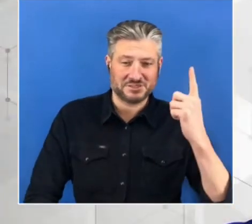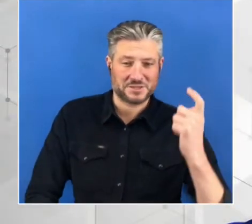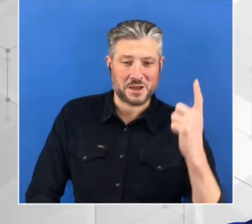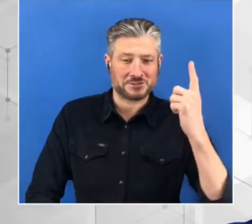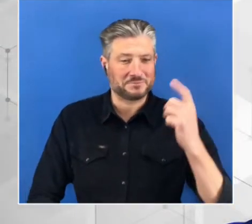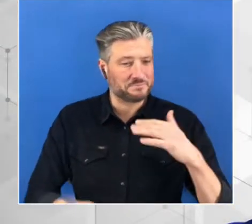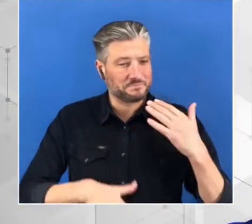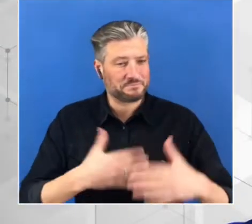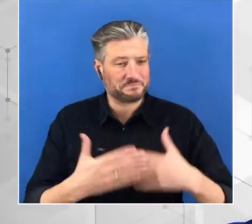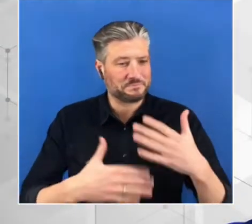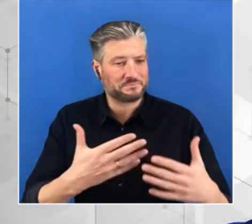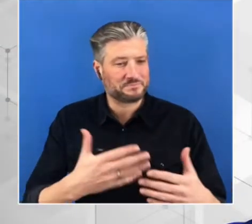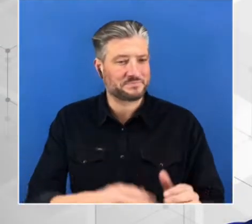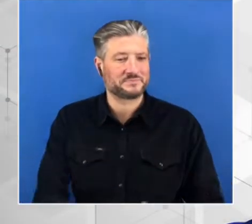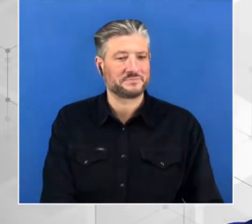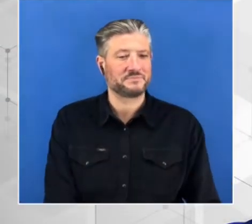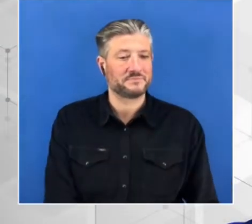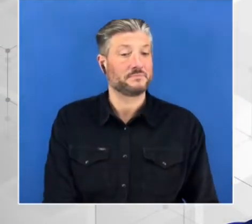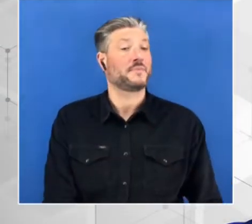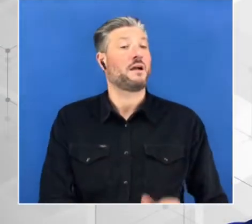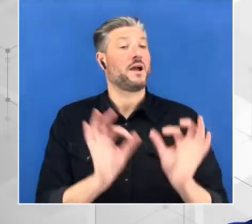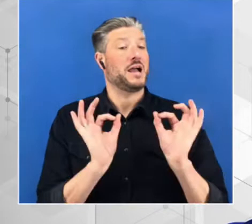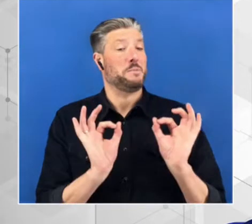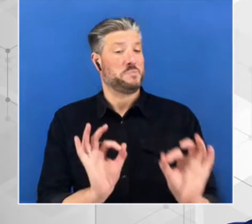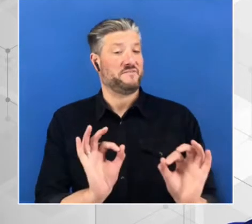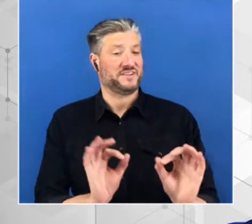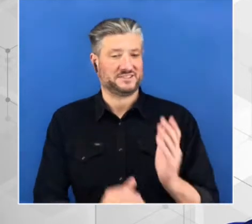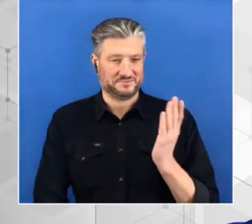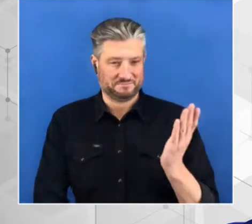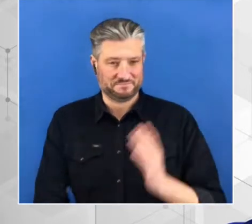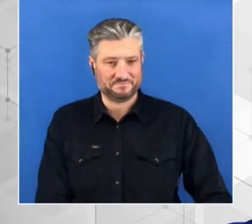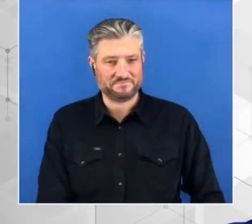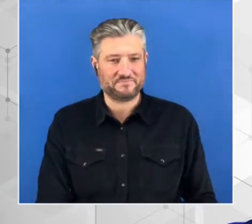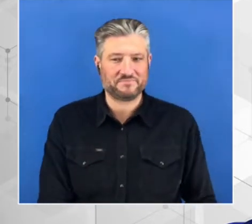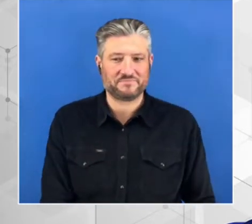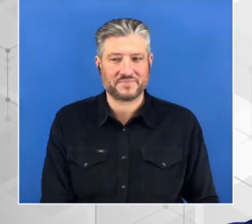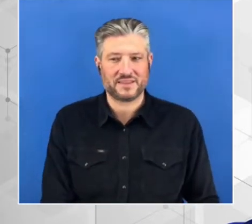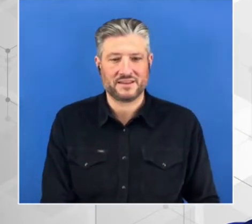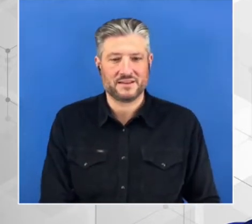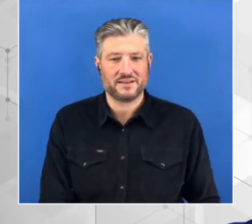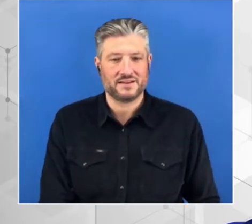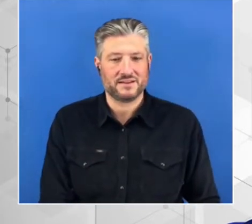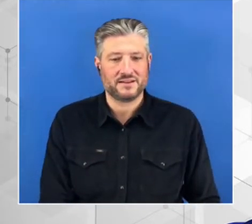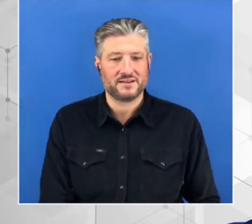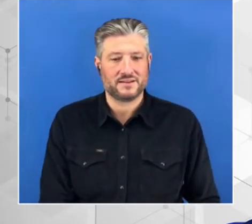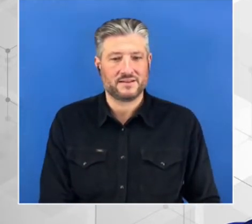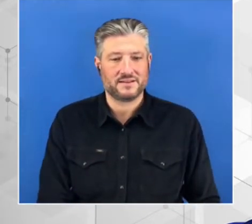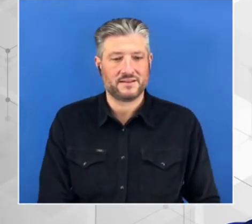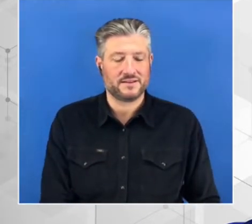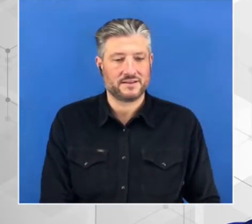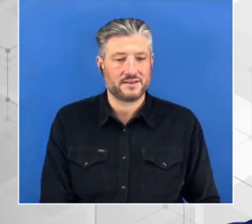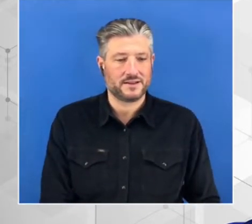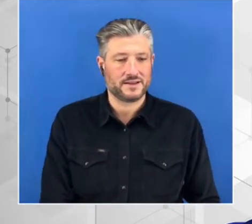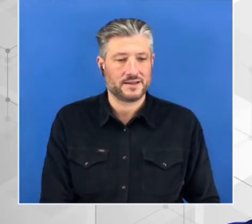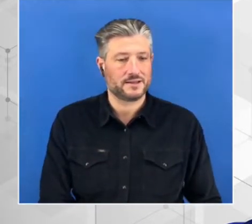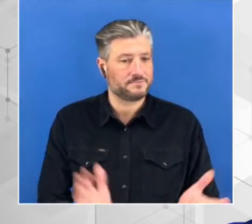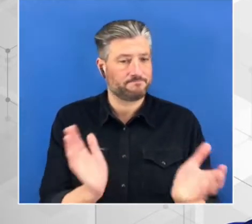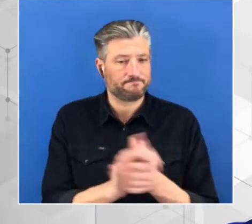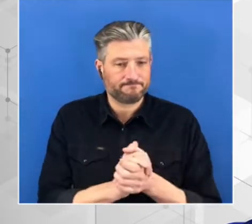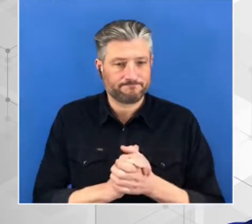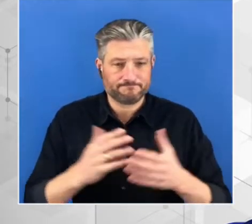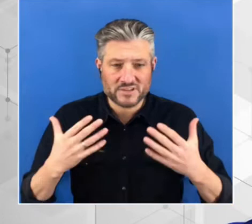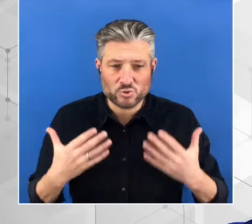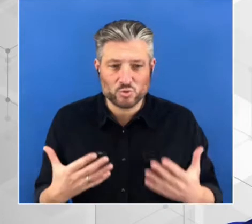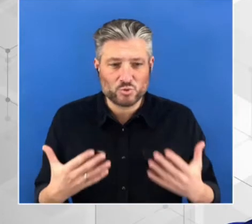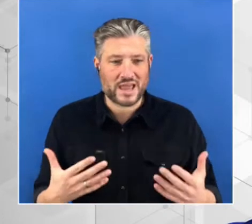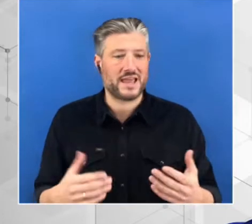You let me know. Yeah, perfect. Great. So yeah, let's talk today about testing web accessibility